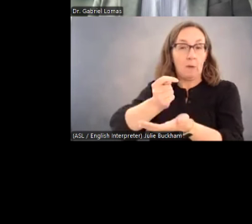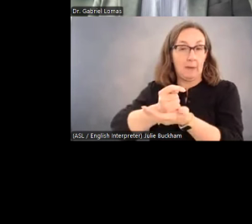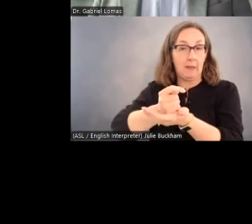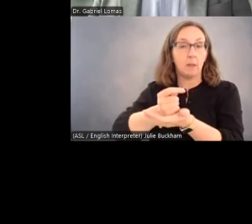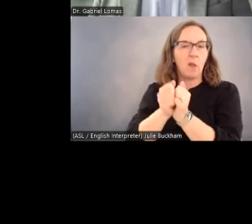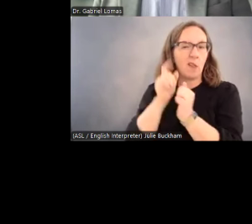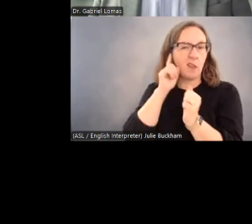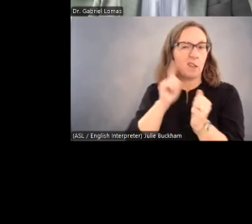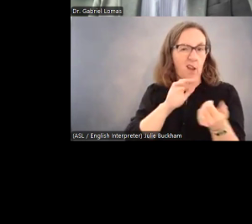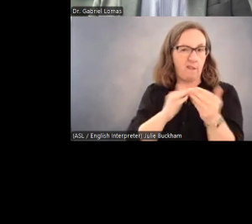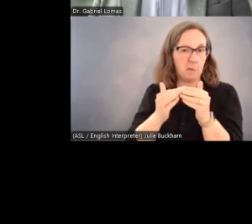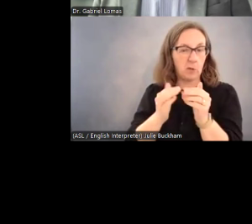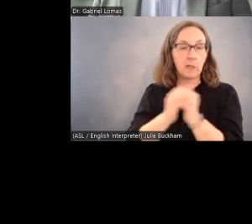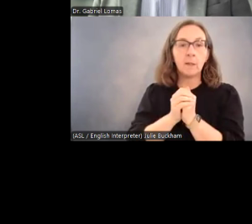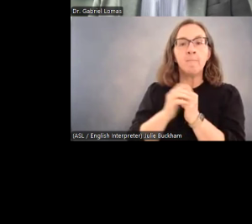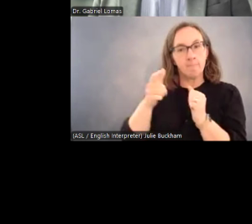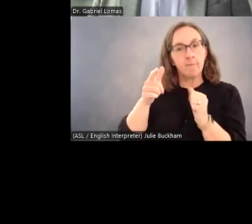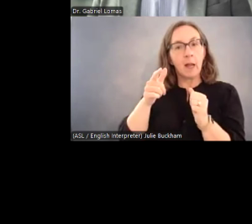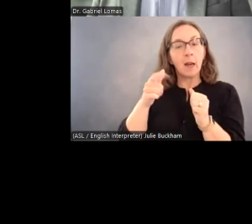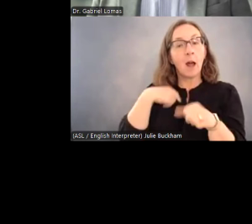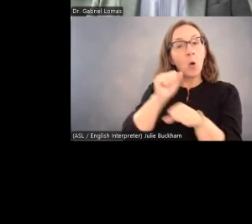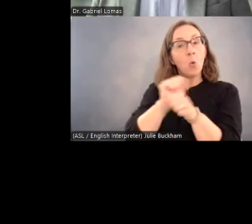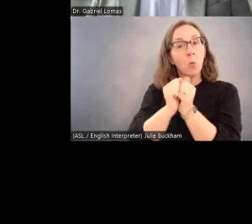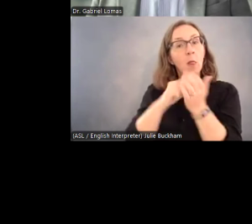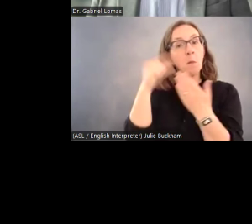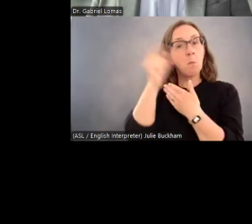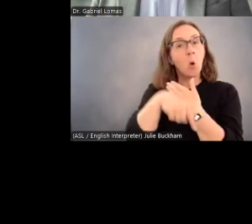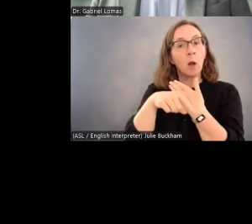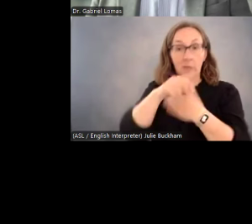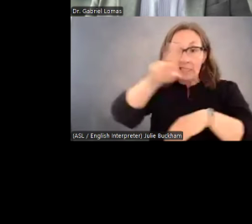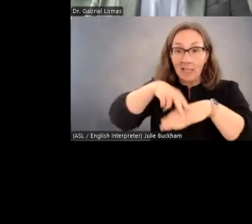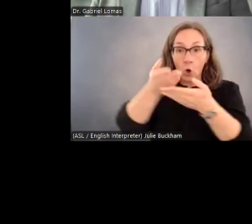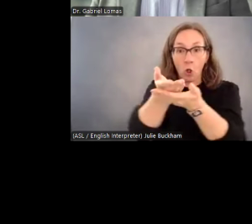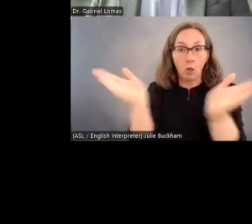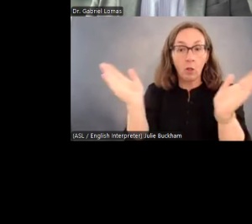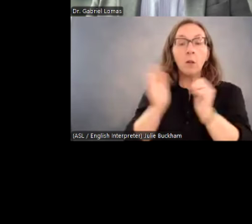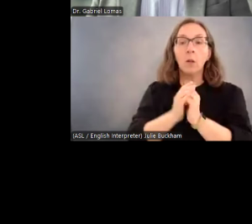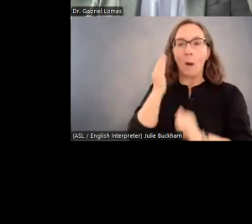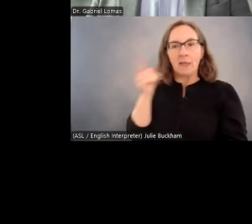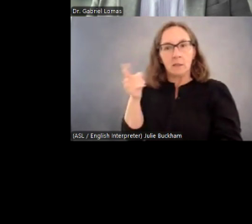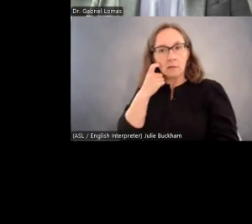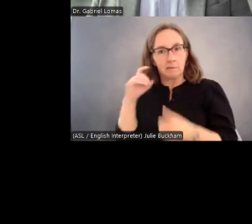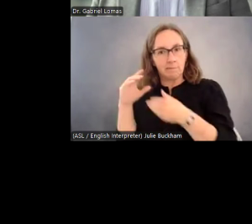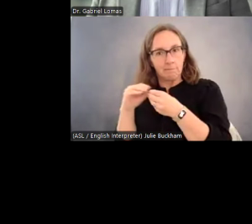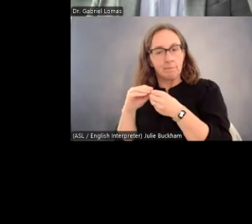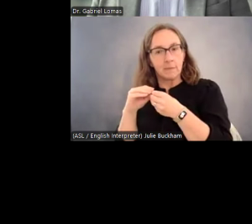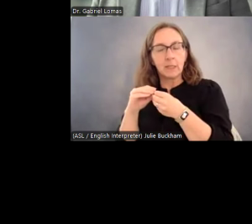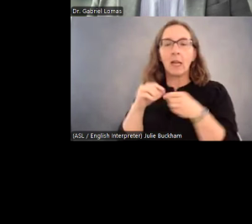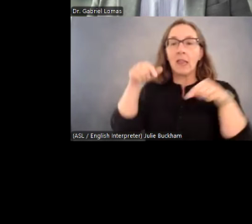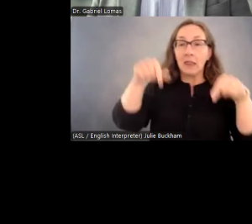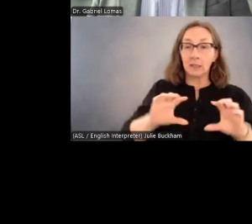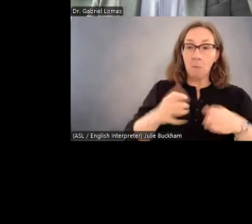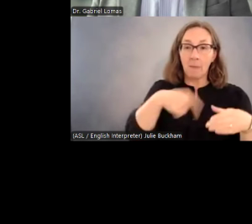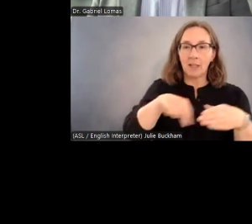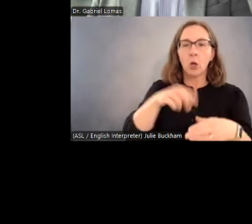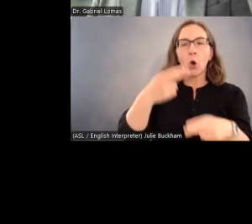program that provided services on a national basis, sort of for the reasons Dr. Lomas talked about. We're talking about a low incidence